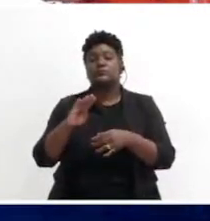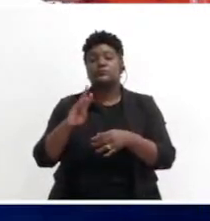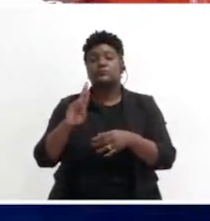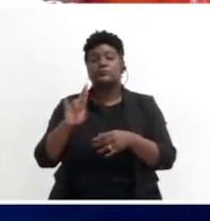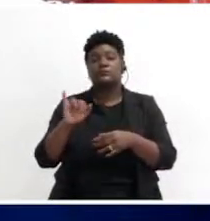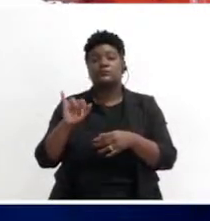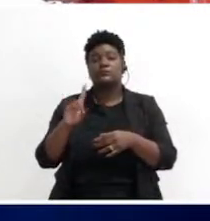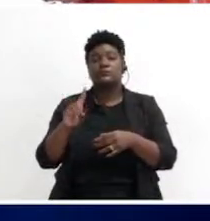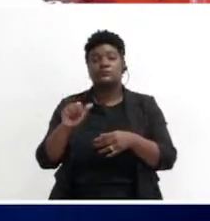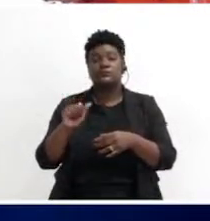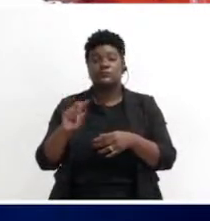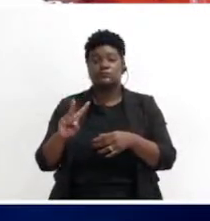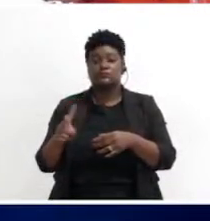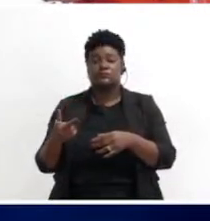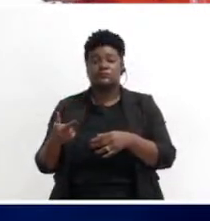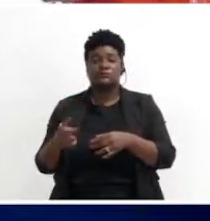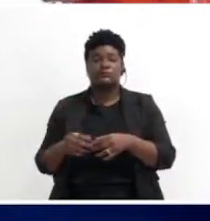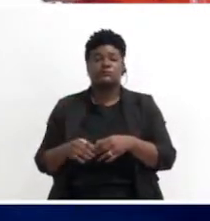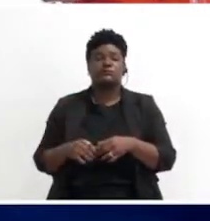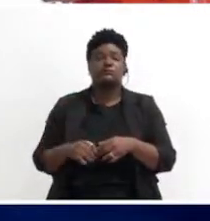And I guess, whoops.